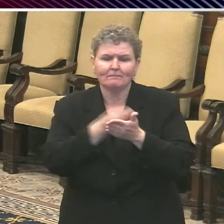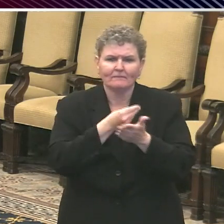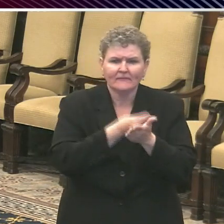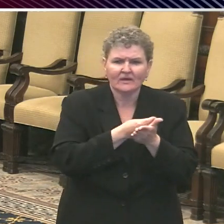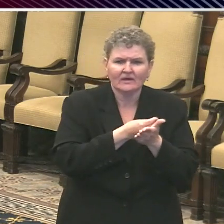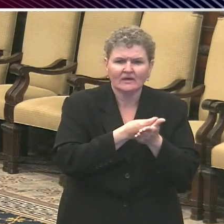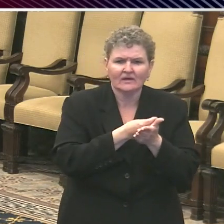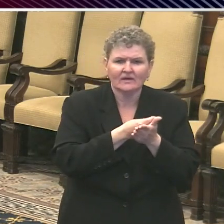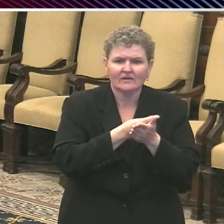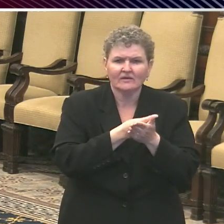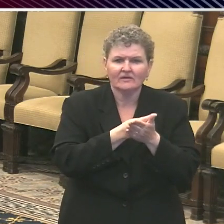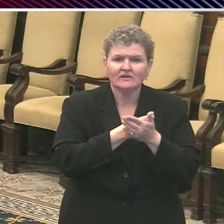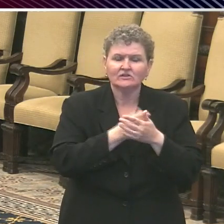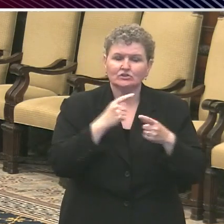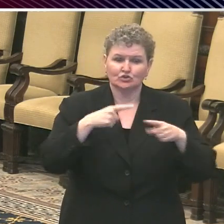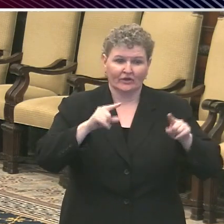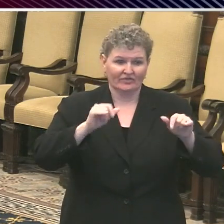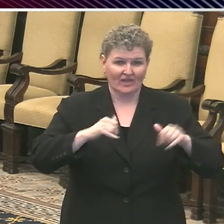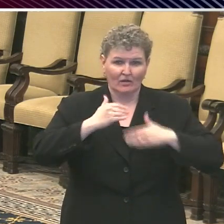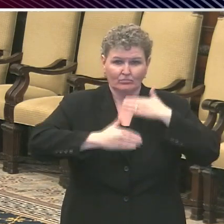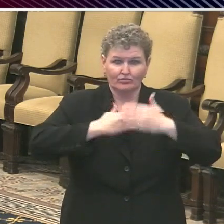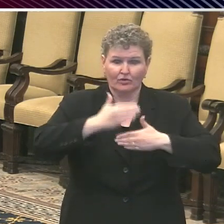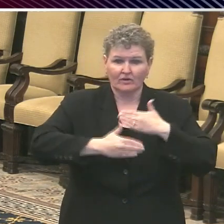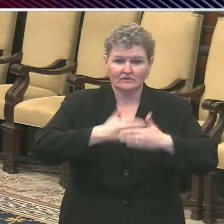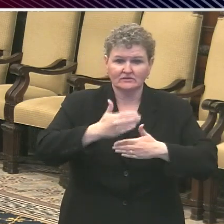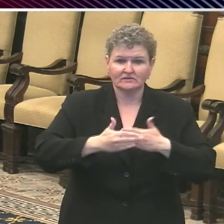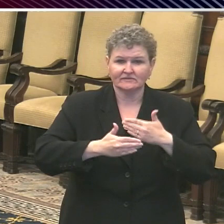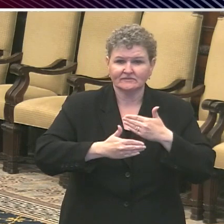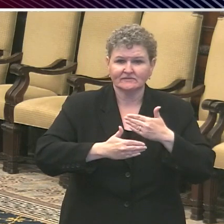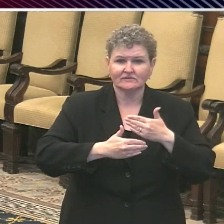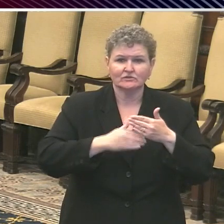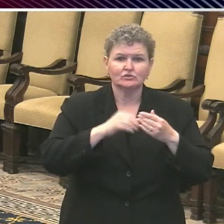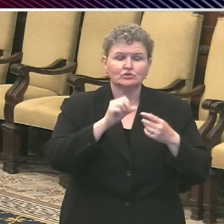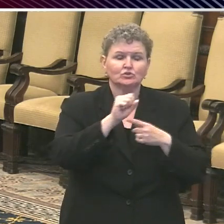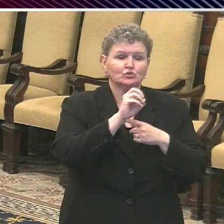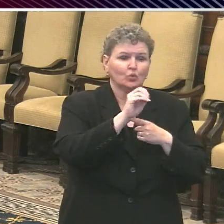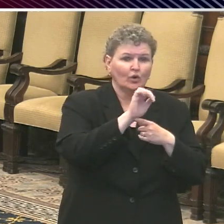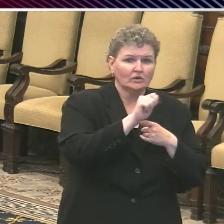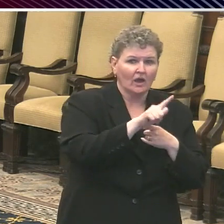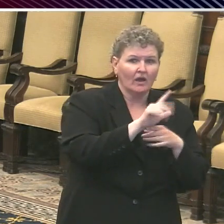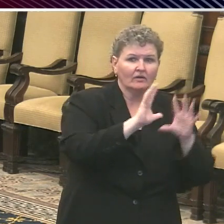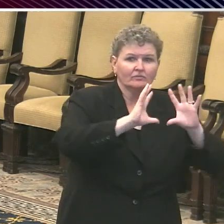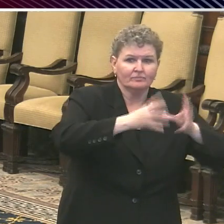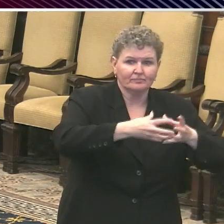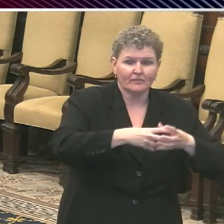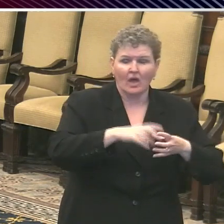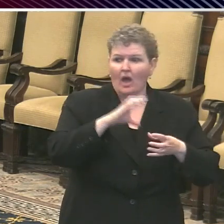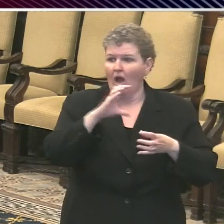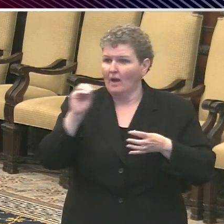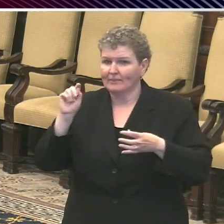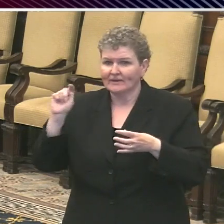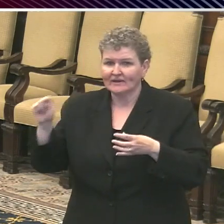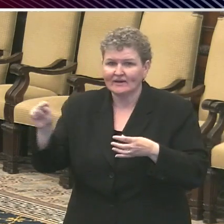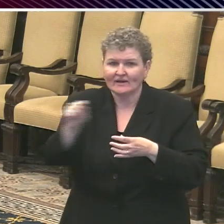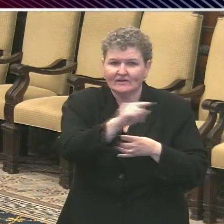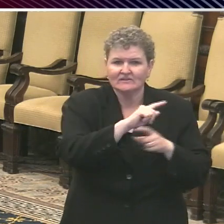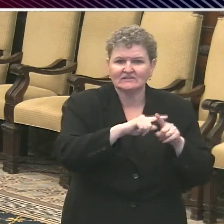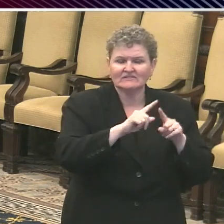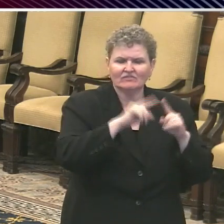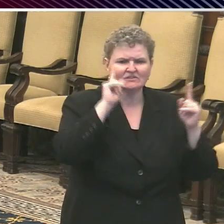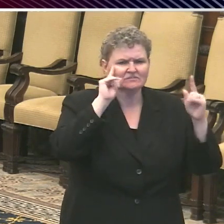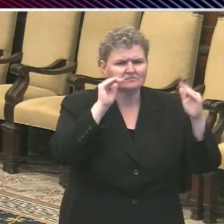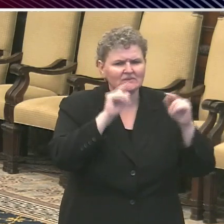process is the consortium, another company, and we expect a couple more